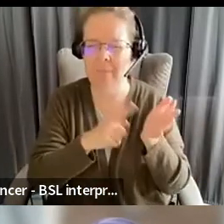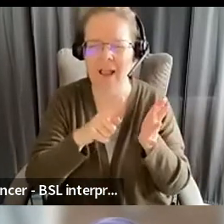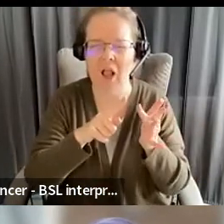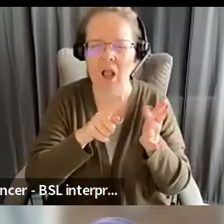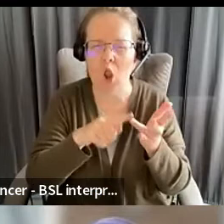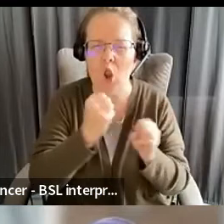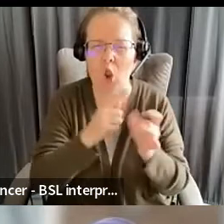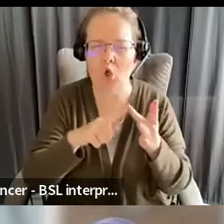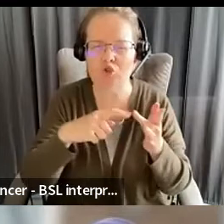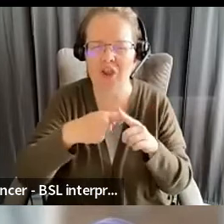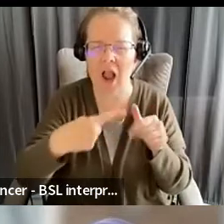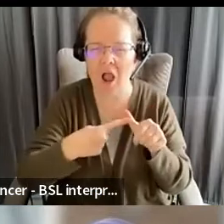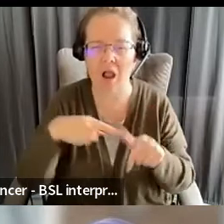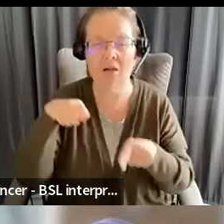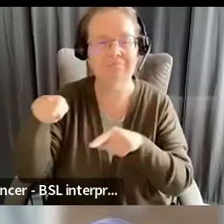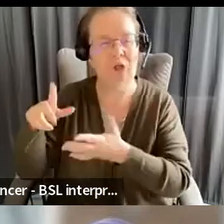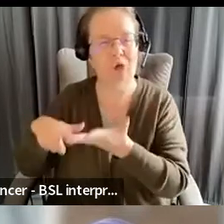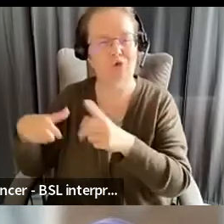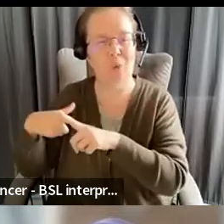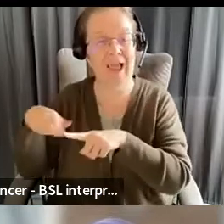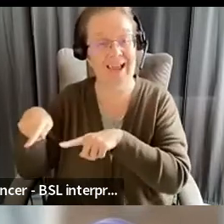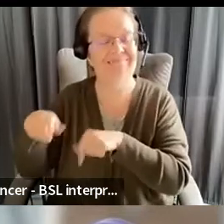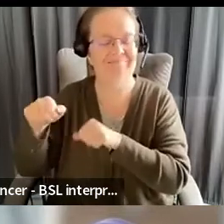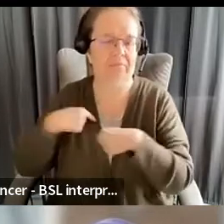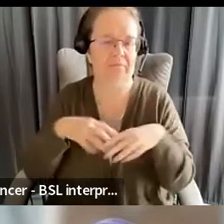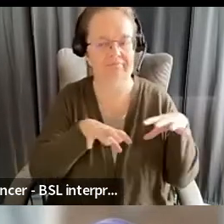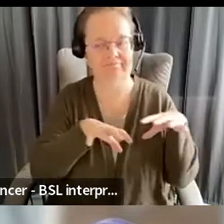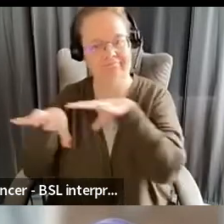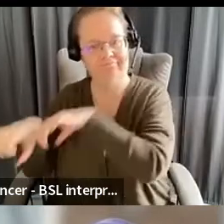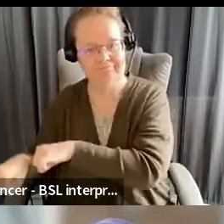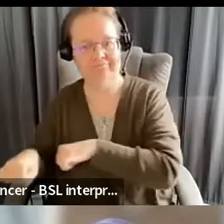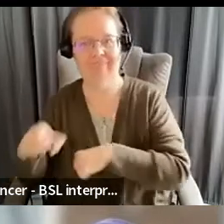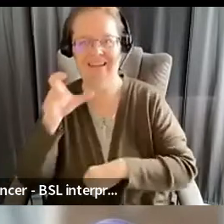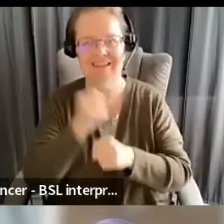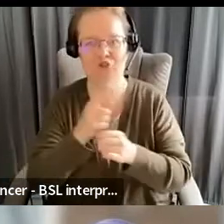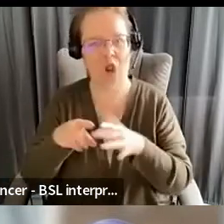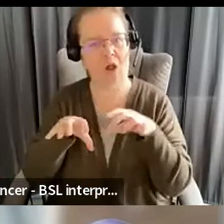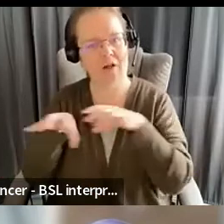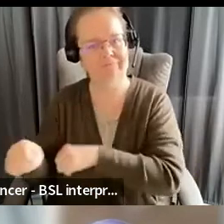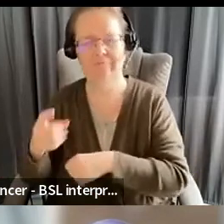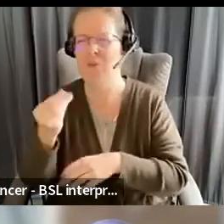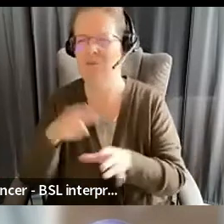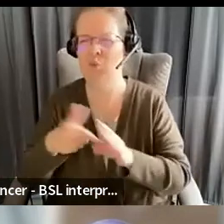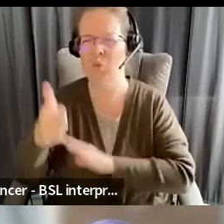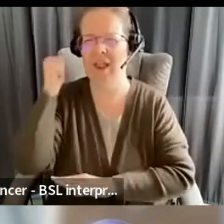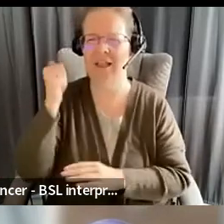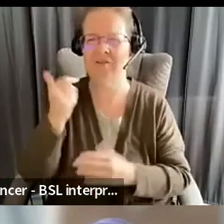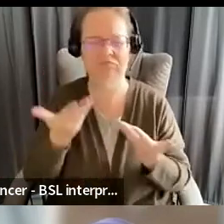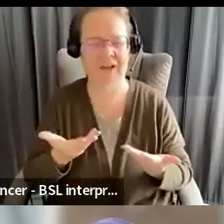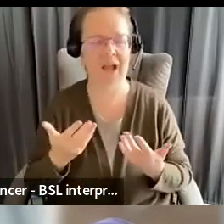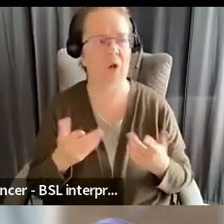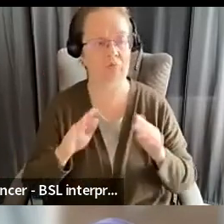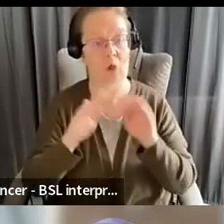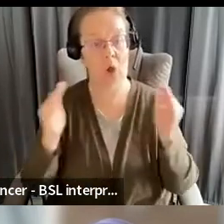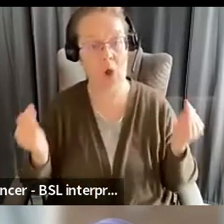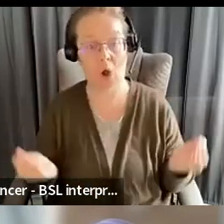in the UK, and they were acquired by CGI some years ago now. I think as it globally,